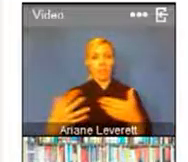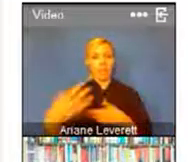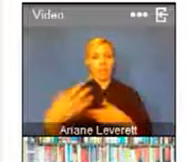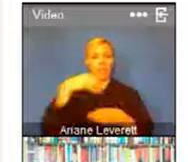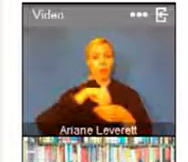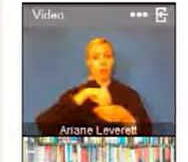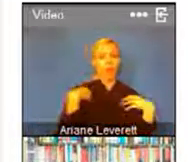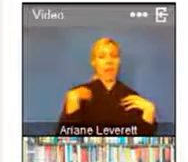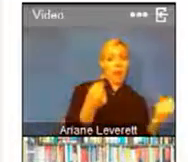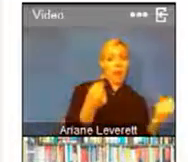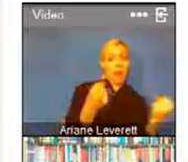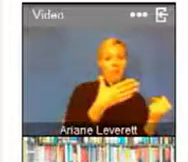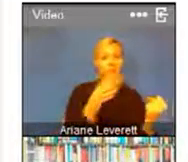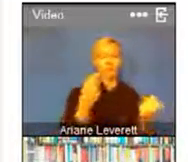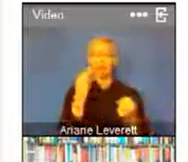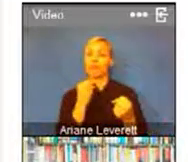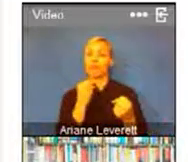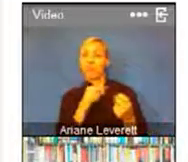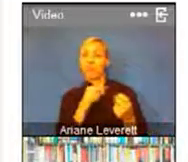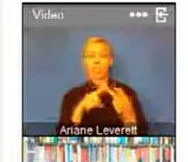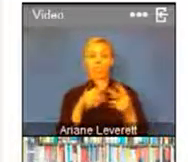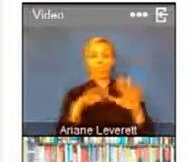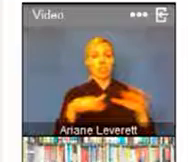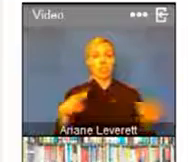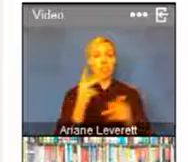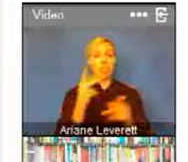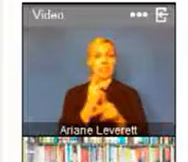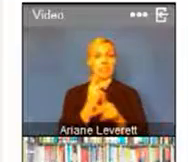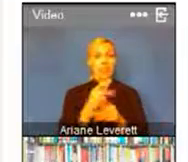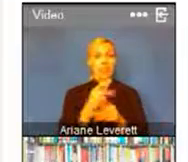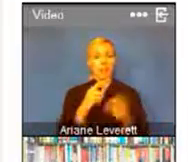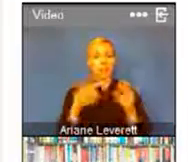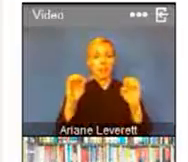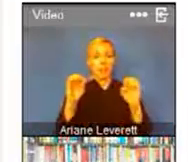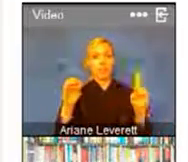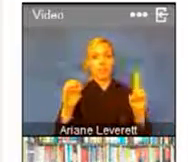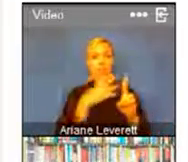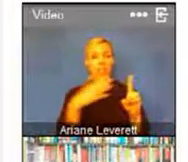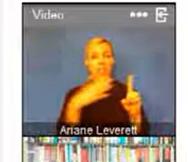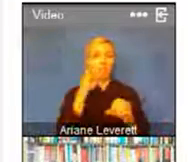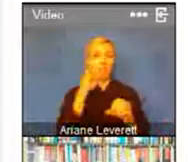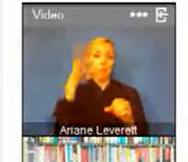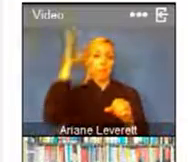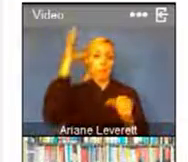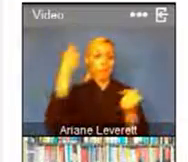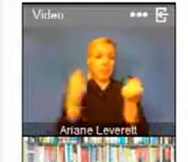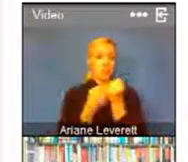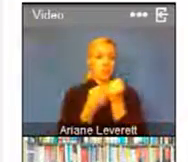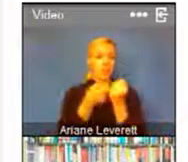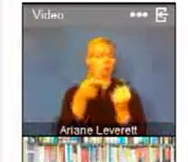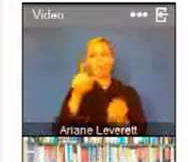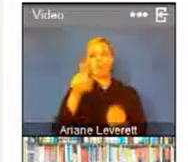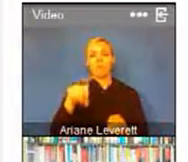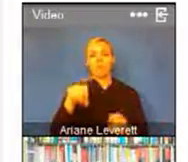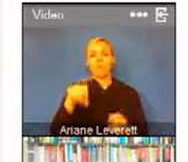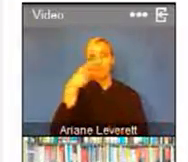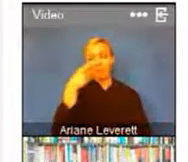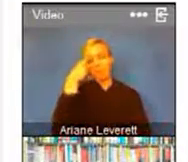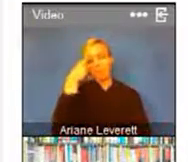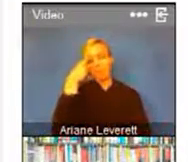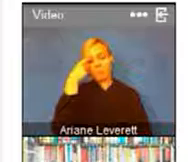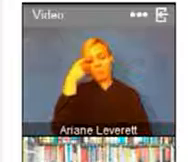Okay, so when we start, you can see what is the term. For interventions